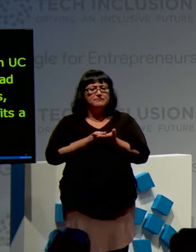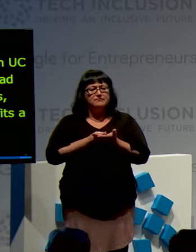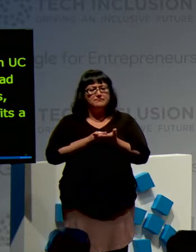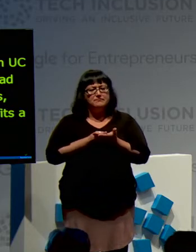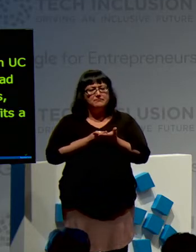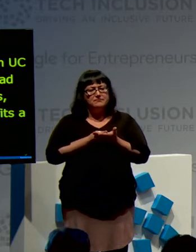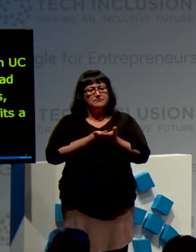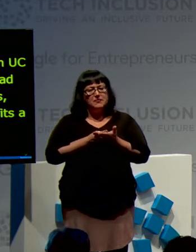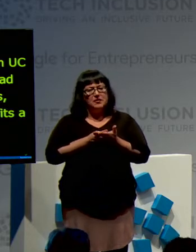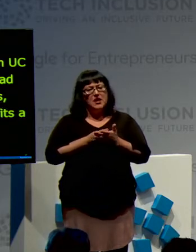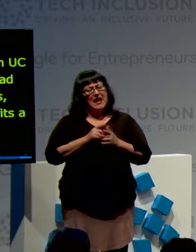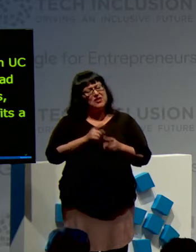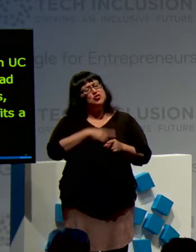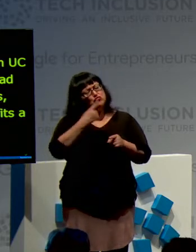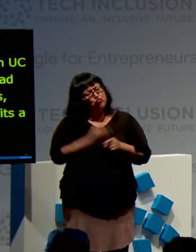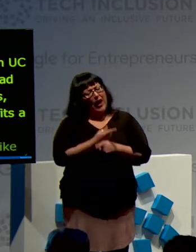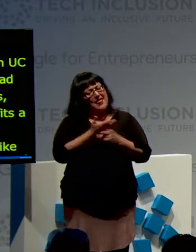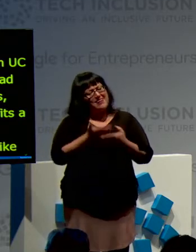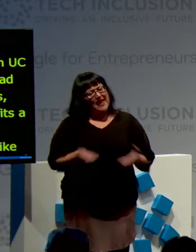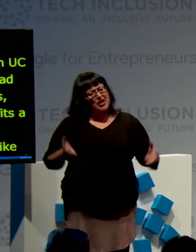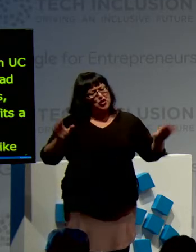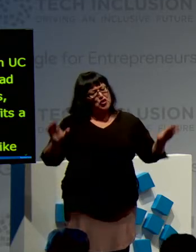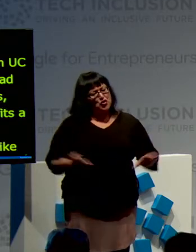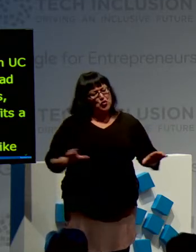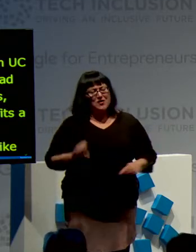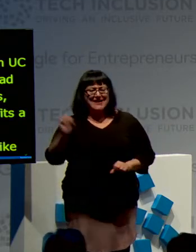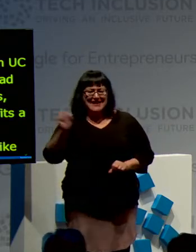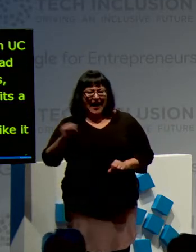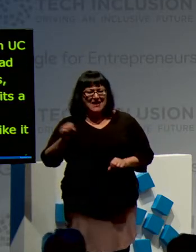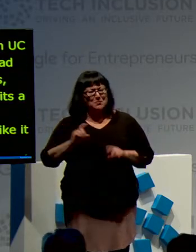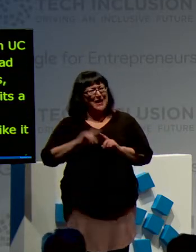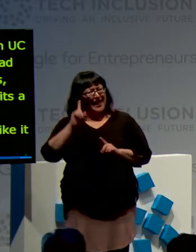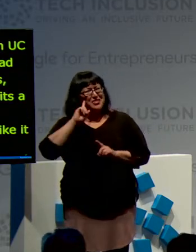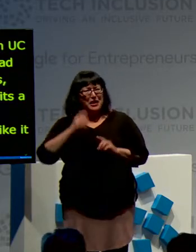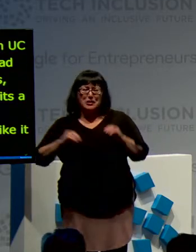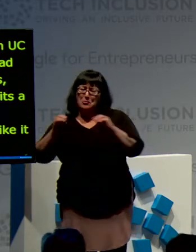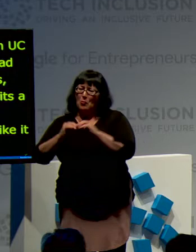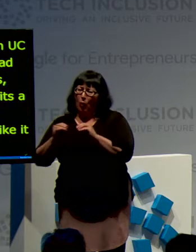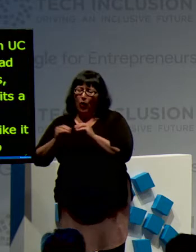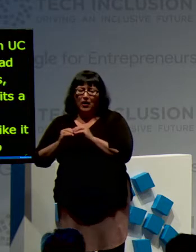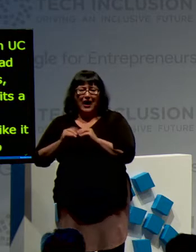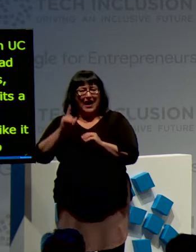do or it's socially the right thing to do. But I feel it's much more than that. Like it